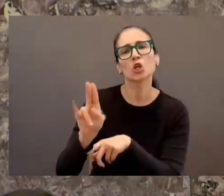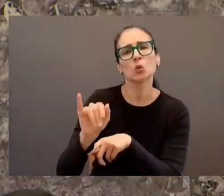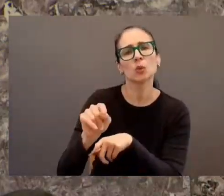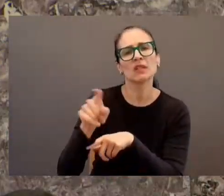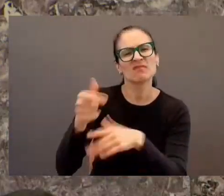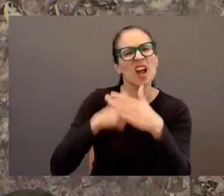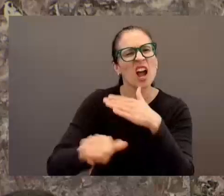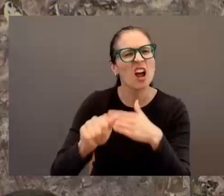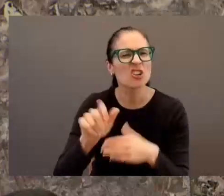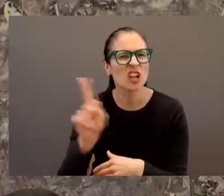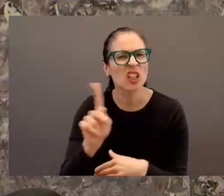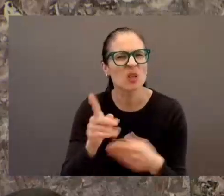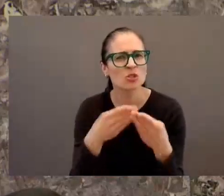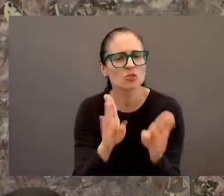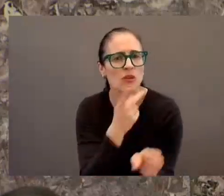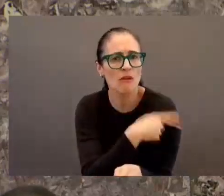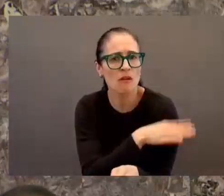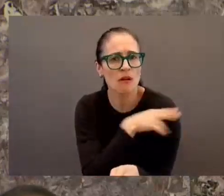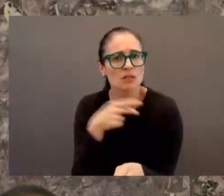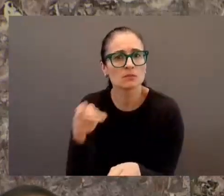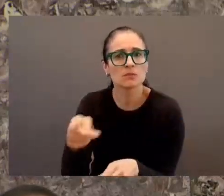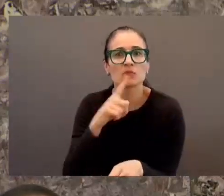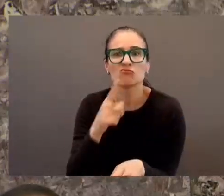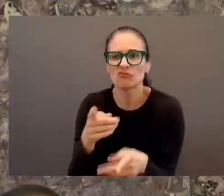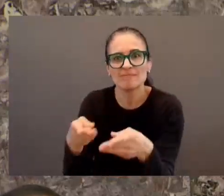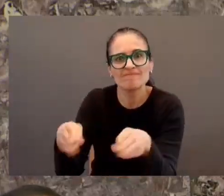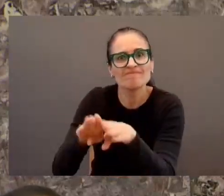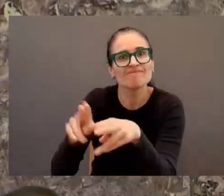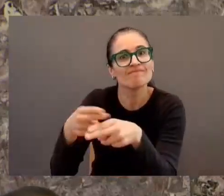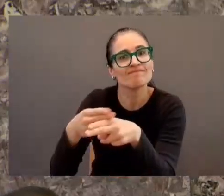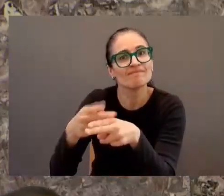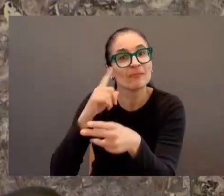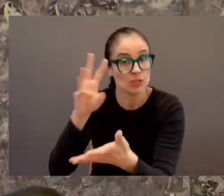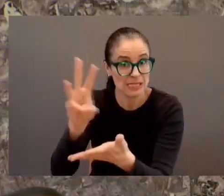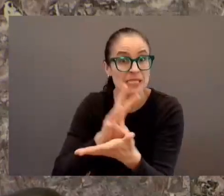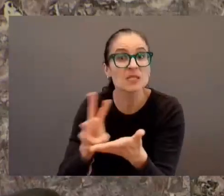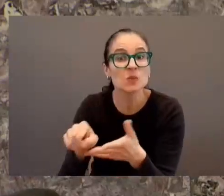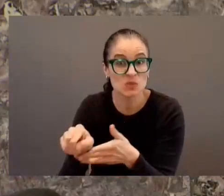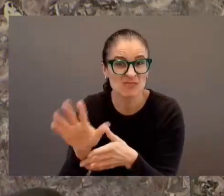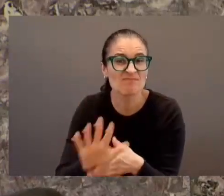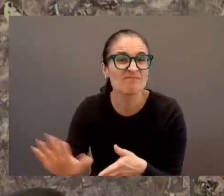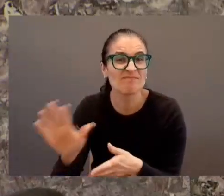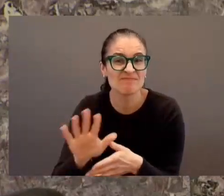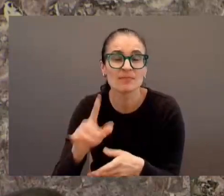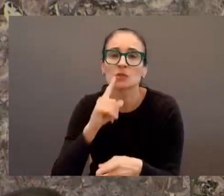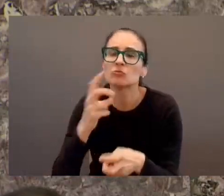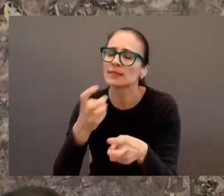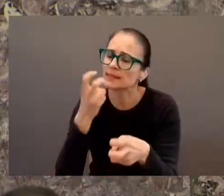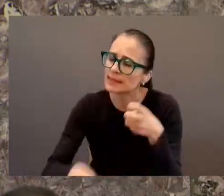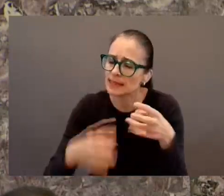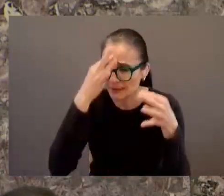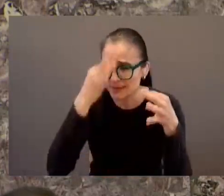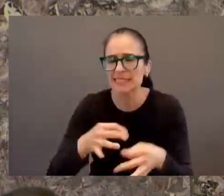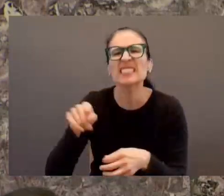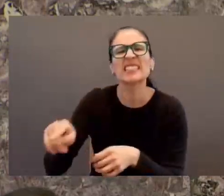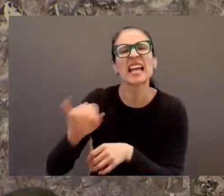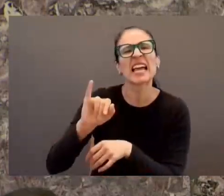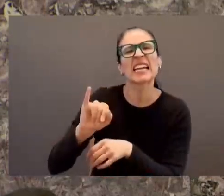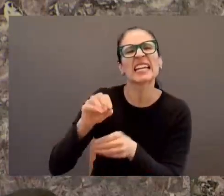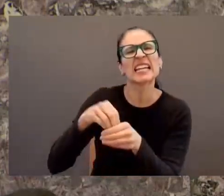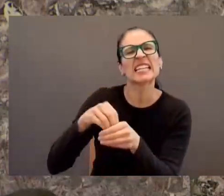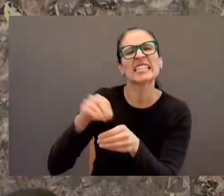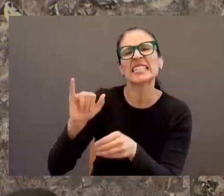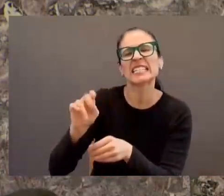be unavailable for about 6 weeks. It's a very difficult decision that Interior Health has undertaken. And I want to reassure people, because the member